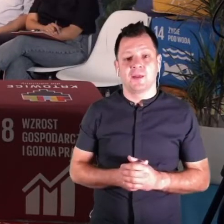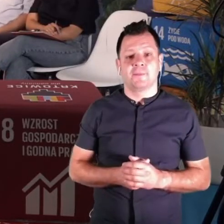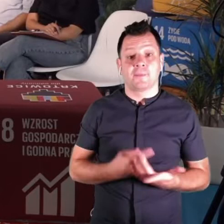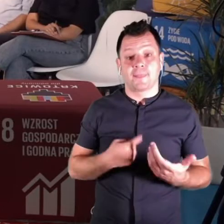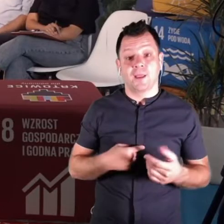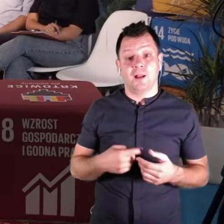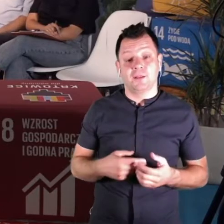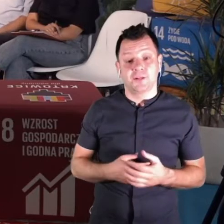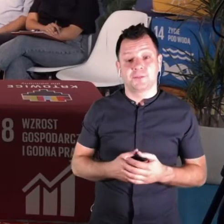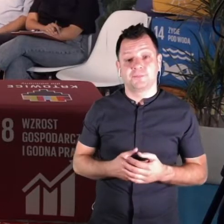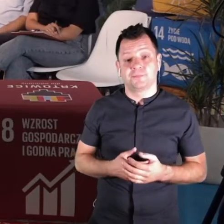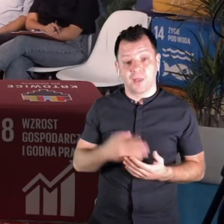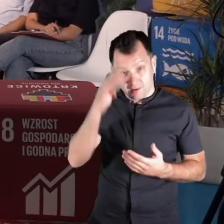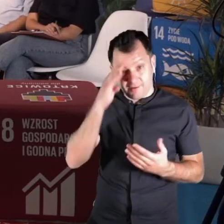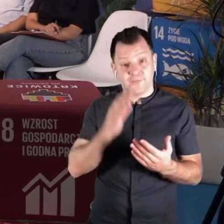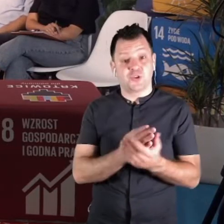methodology, when we use this